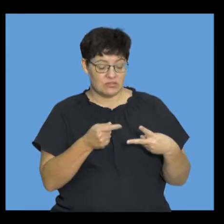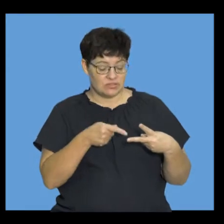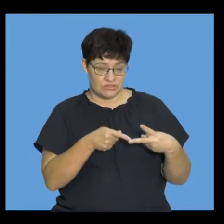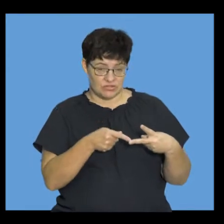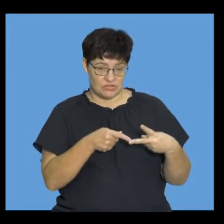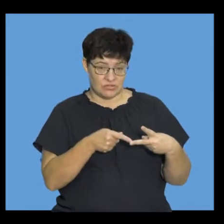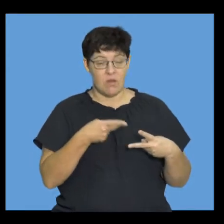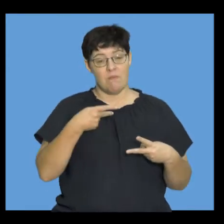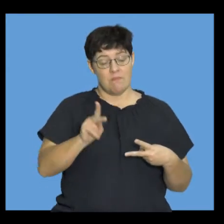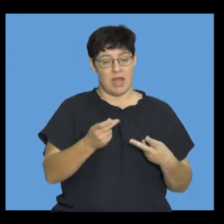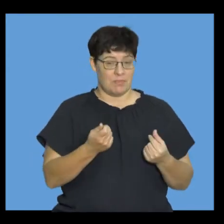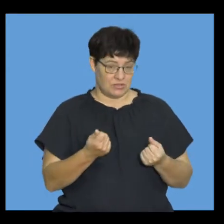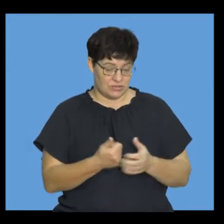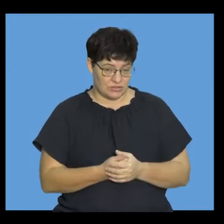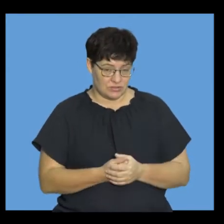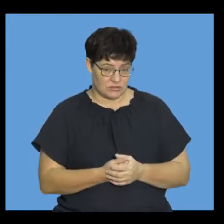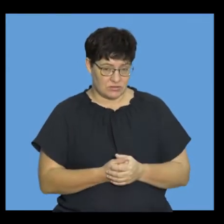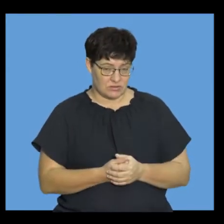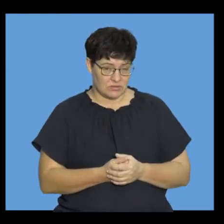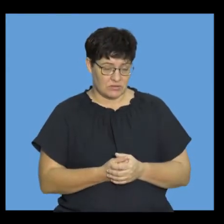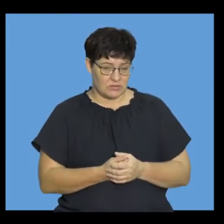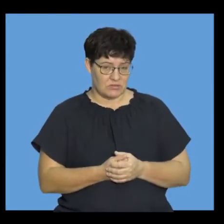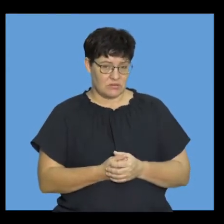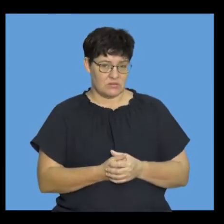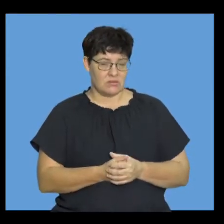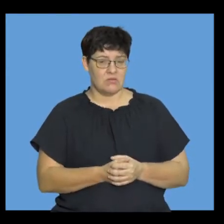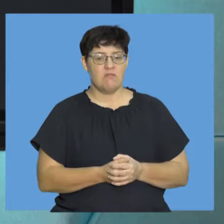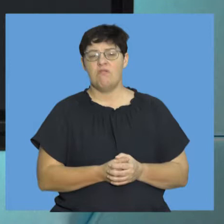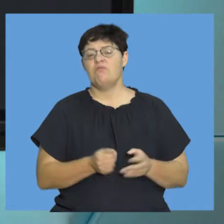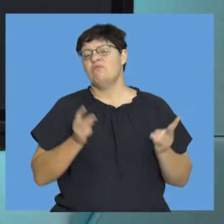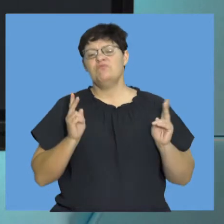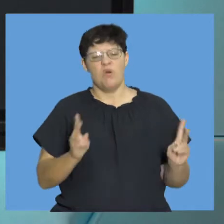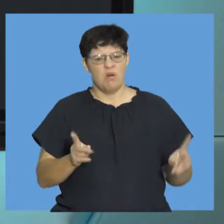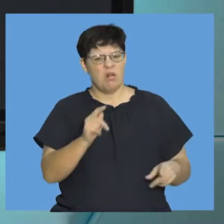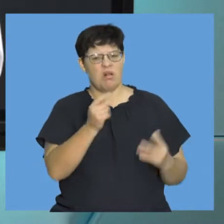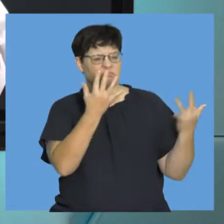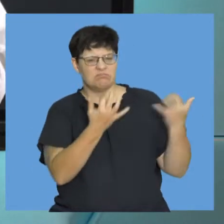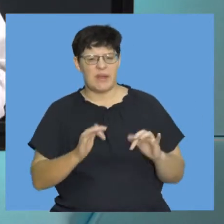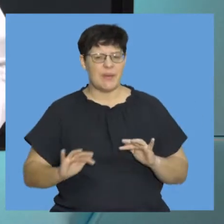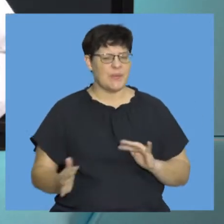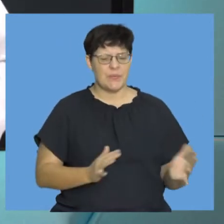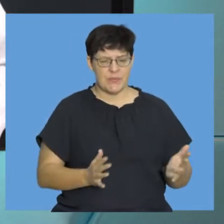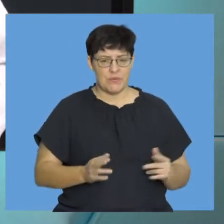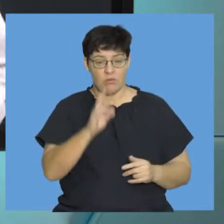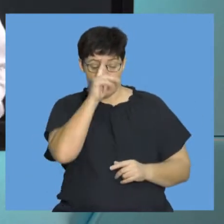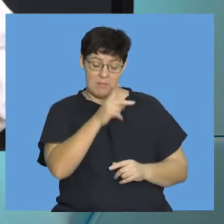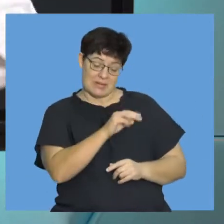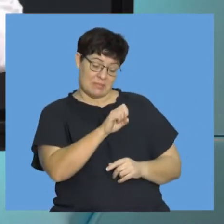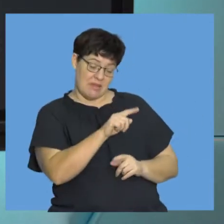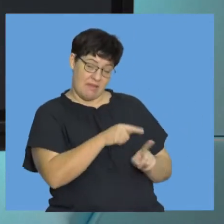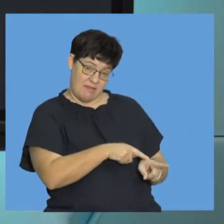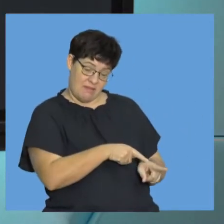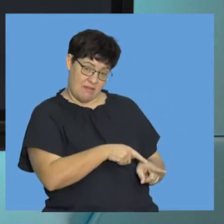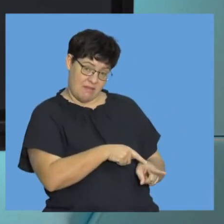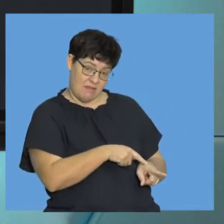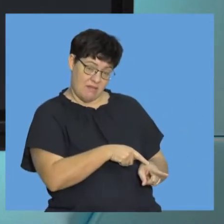our creditors. Now, what do we normally use as a basis for working? Remember with debtors, we said we